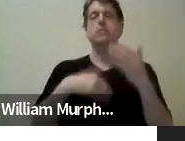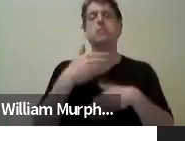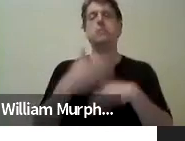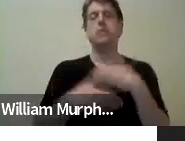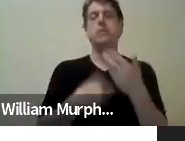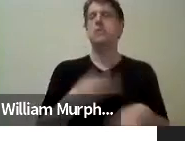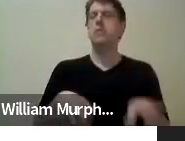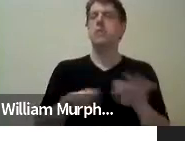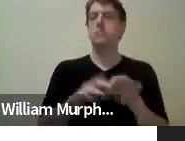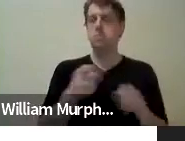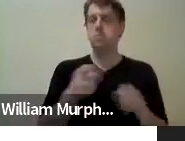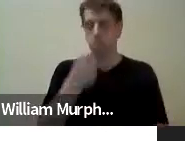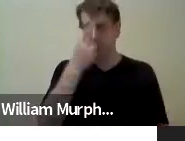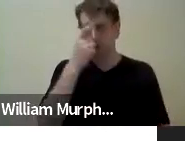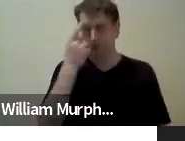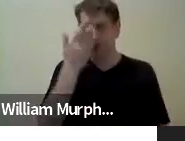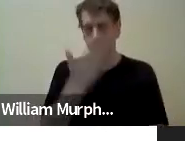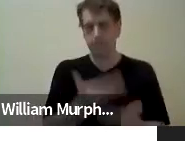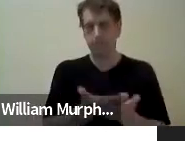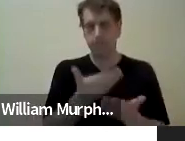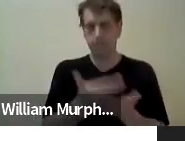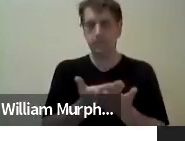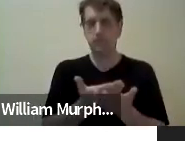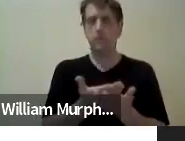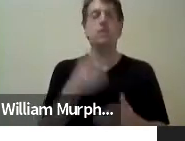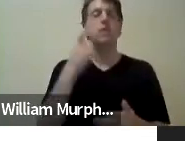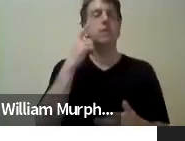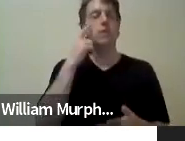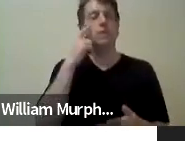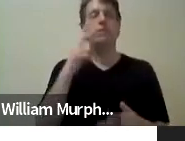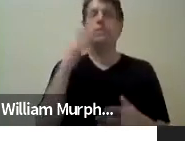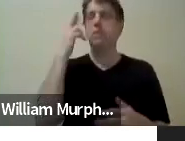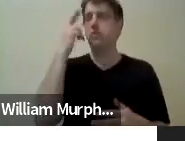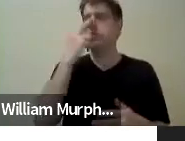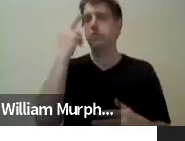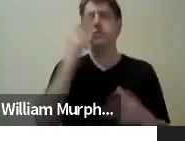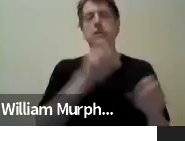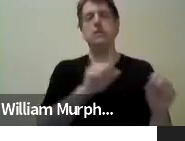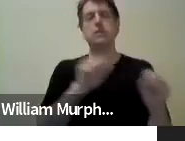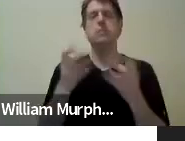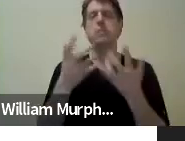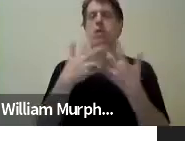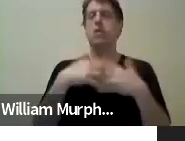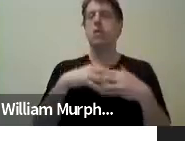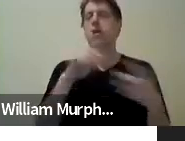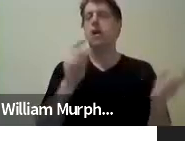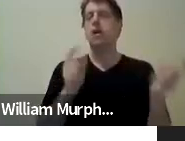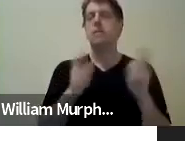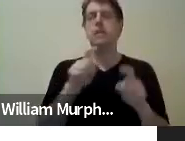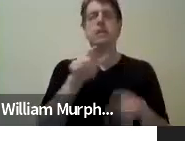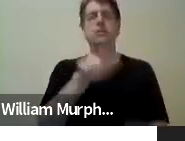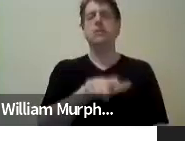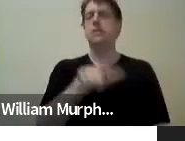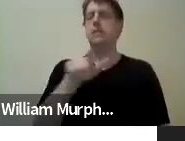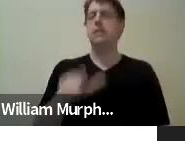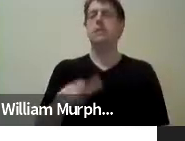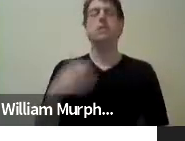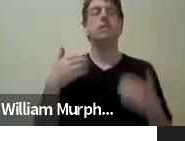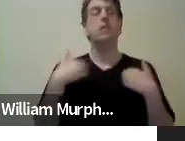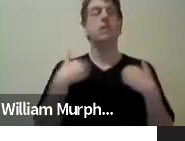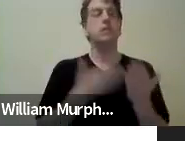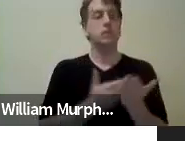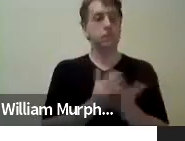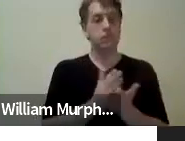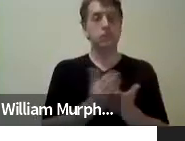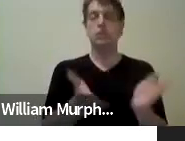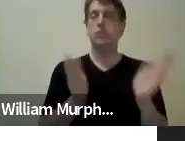what verification means. And so for reasonable accommodation is that the landlord does have a right to